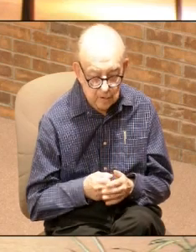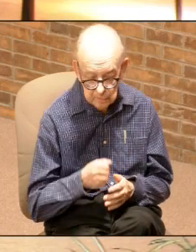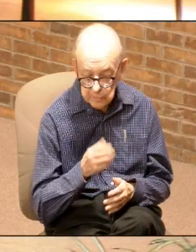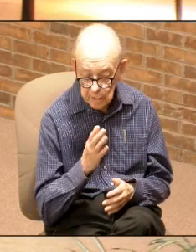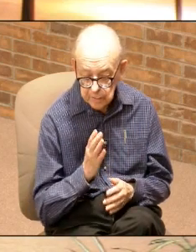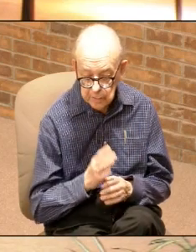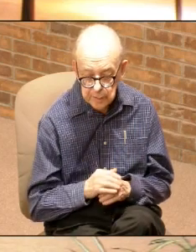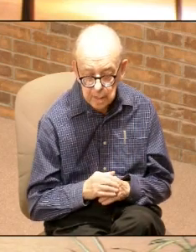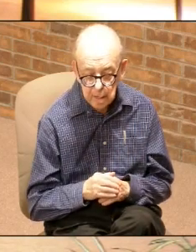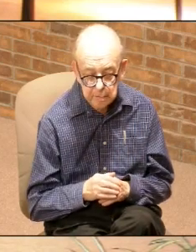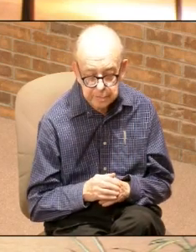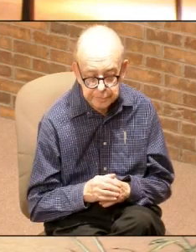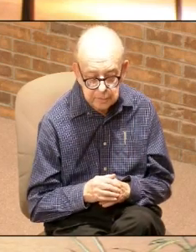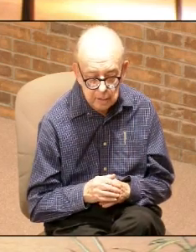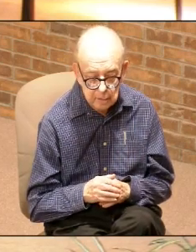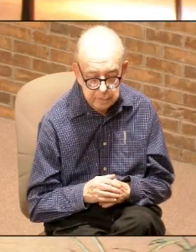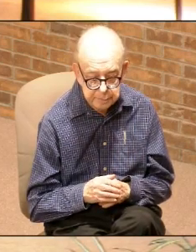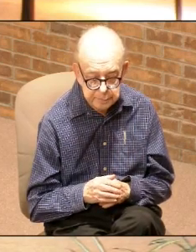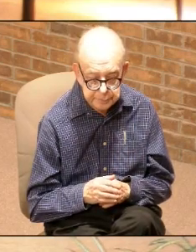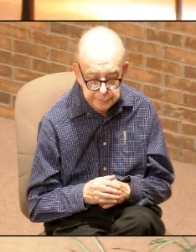God,